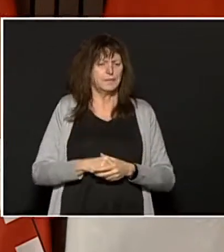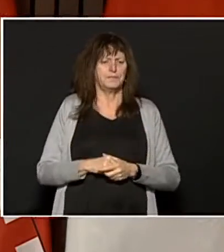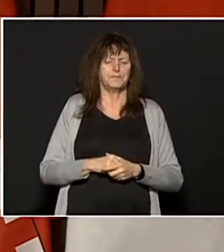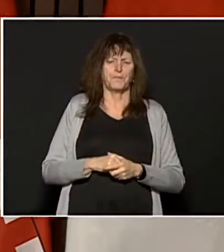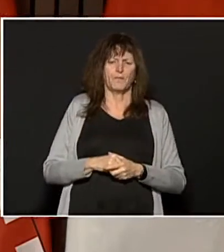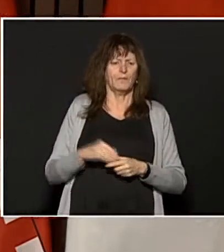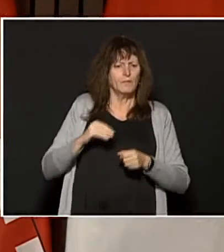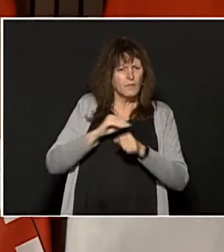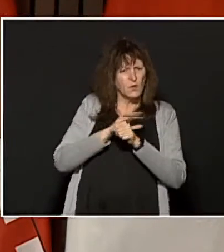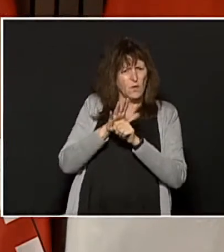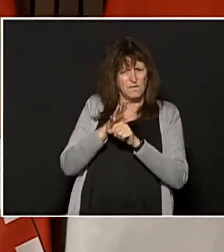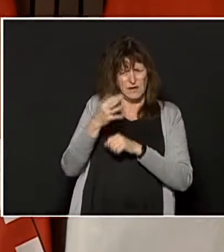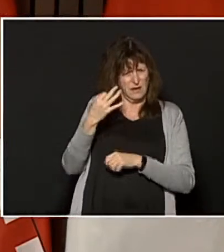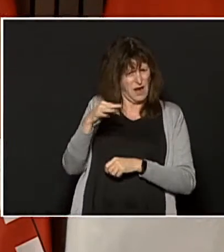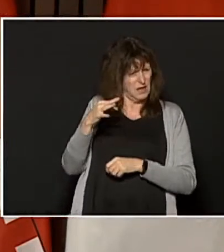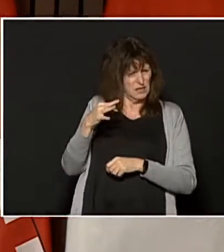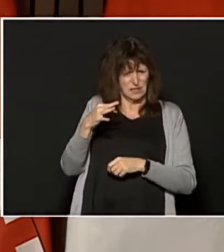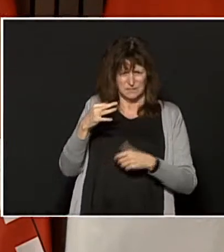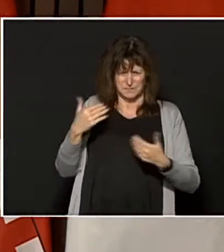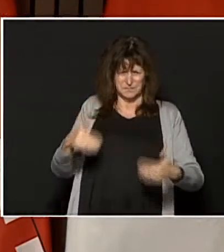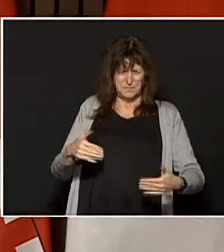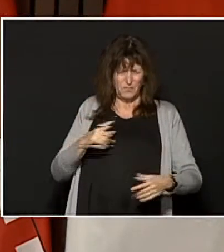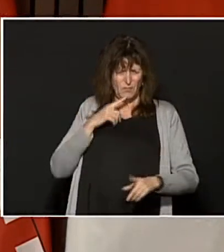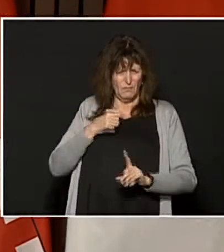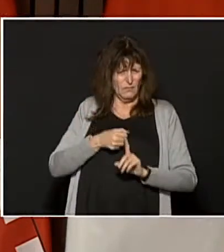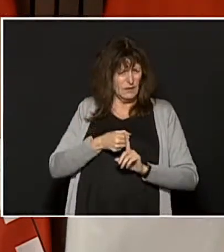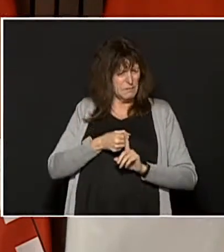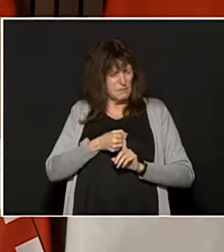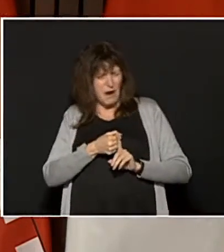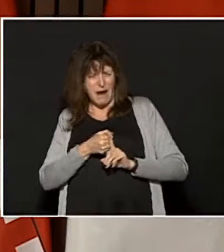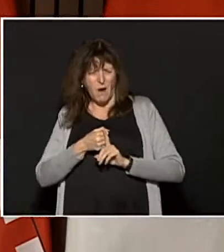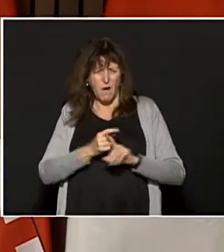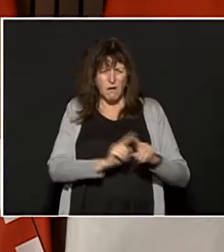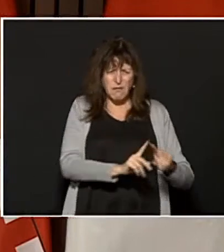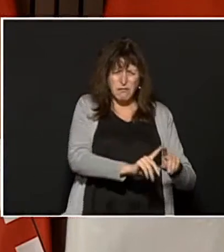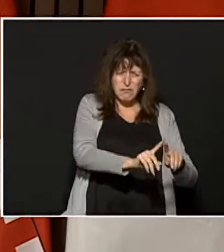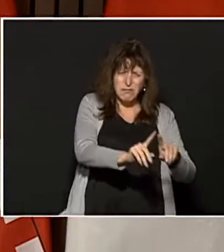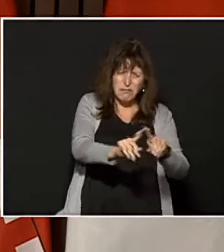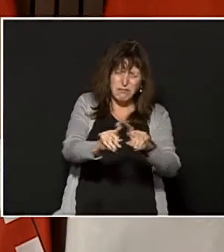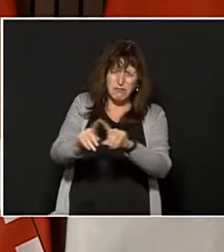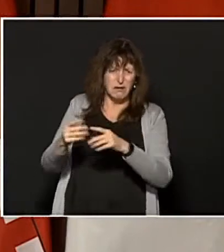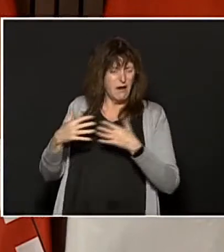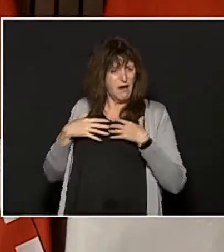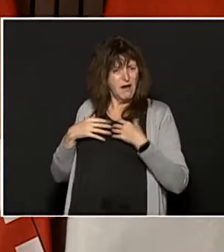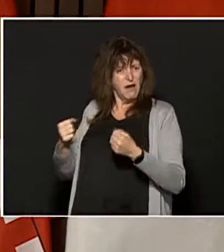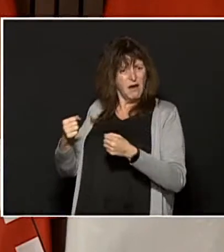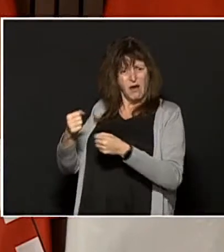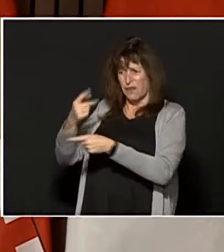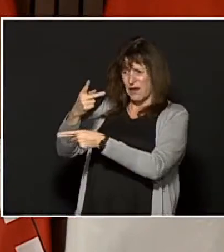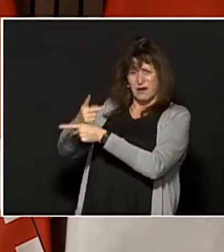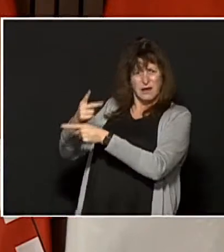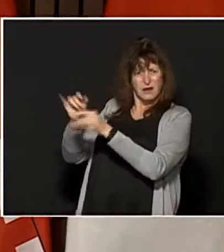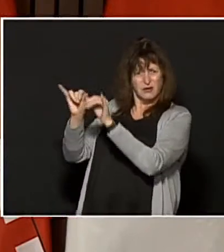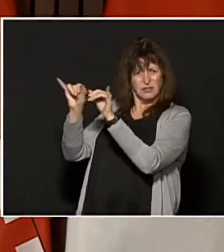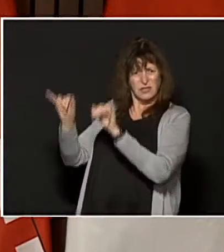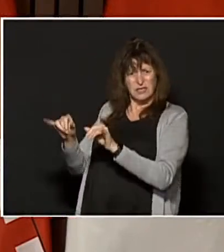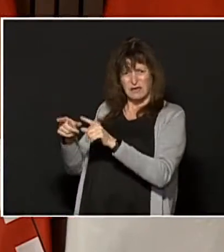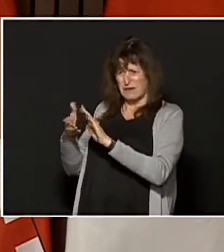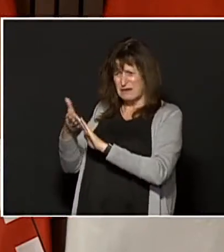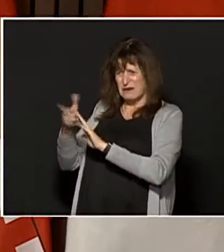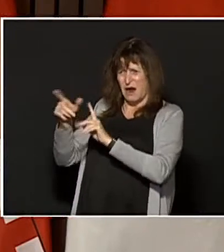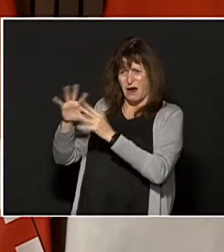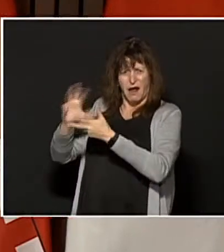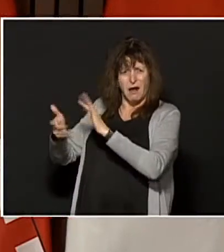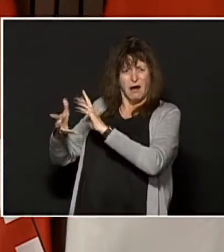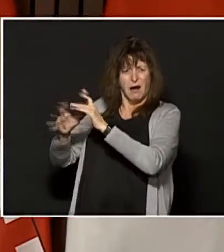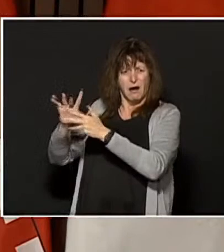with the disease. Our healthcare system is no longer functioning normally. We're taking the most critically ill patients, we're putting them in helicopters and